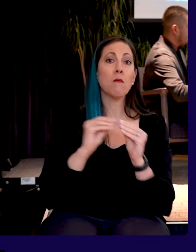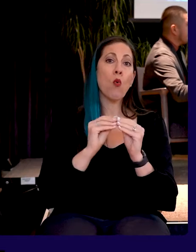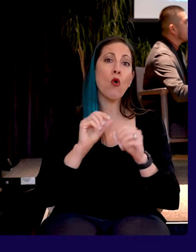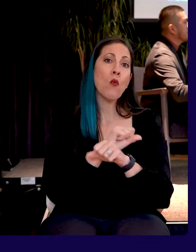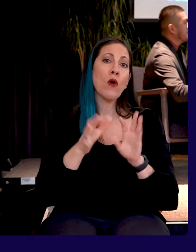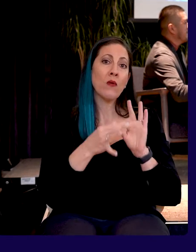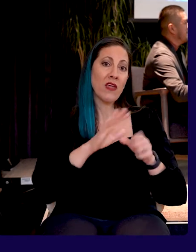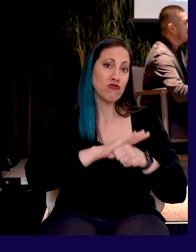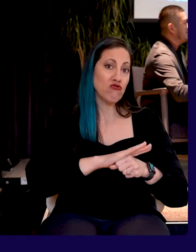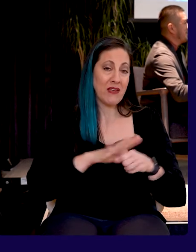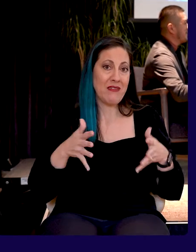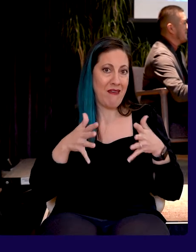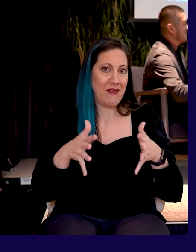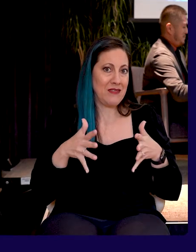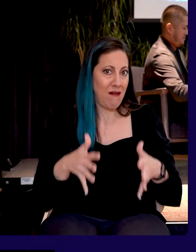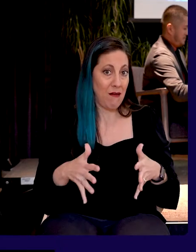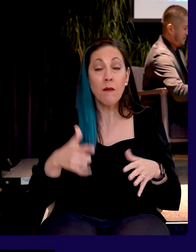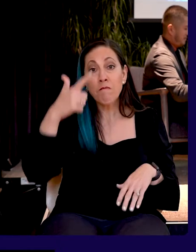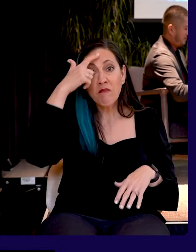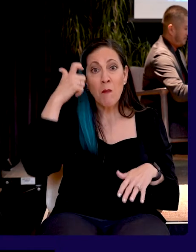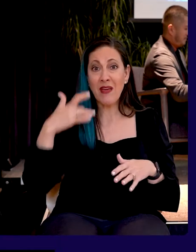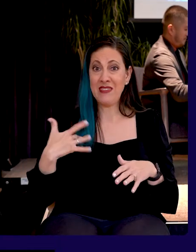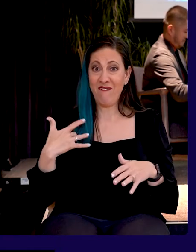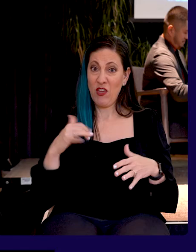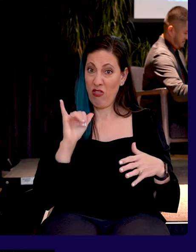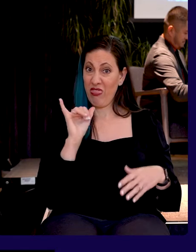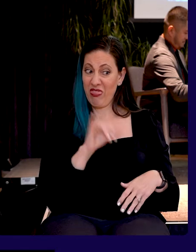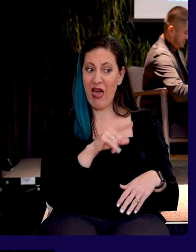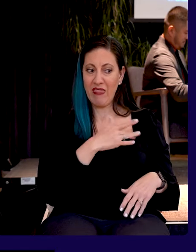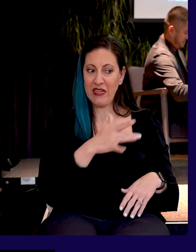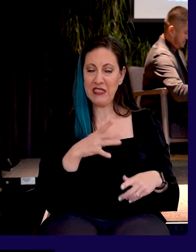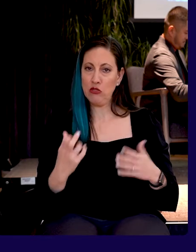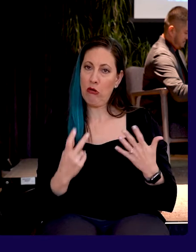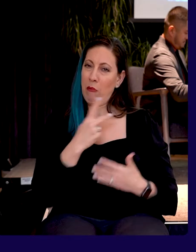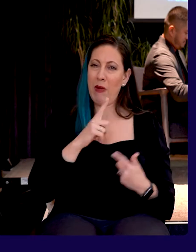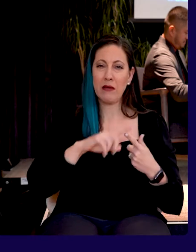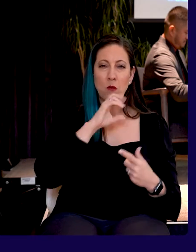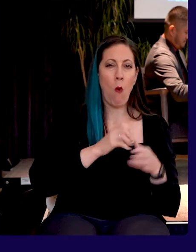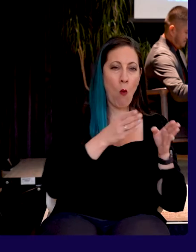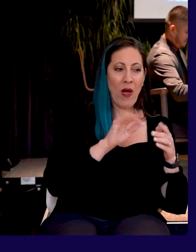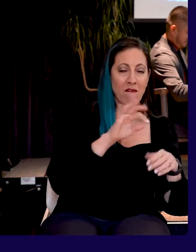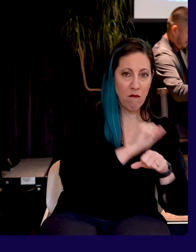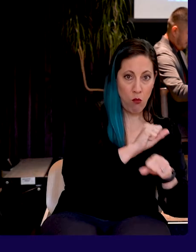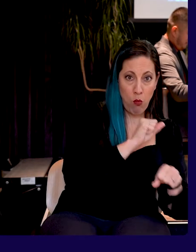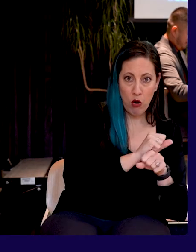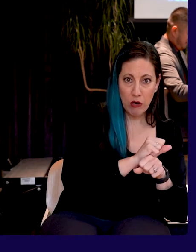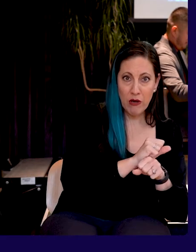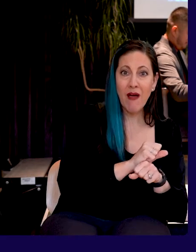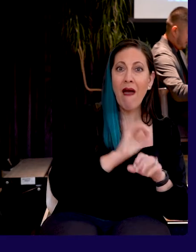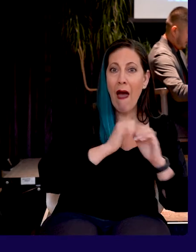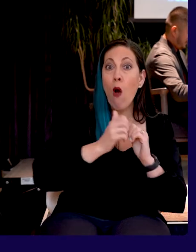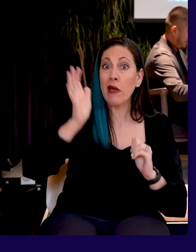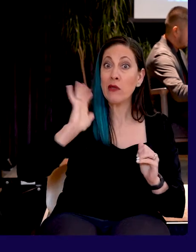and anxiety. And because of those feelings, they're tending to revert back to old ways of working. They're tending to go back to the ways that used